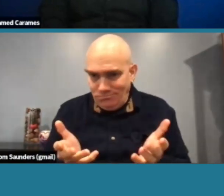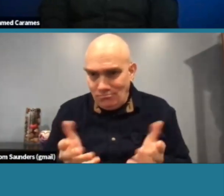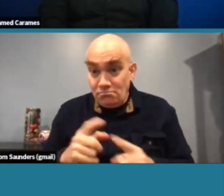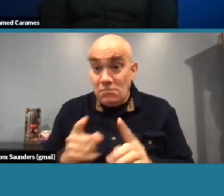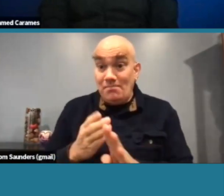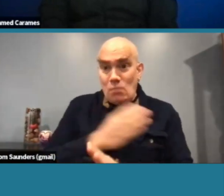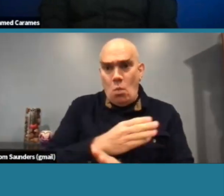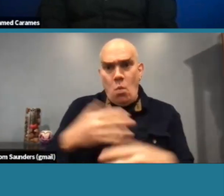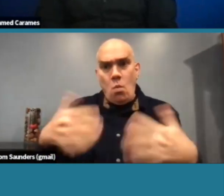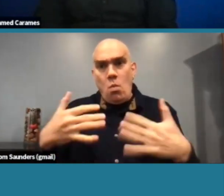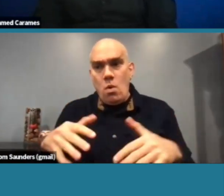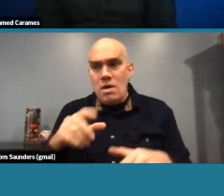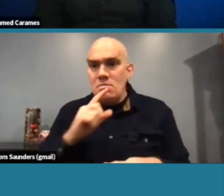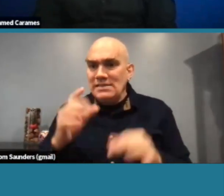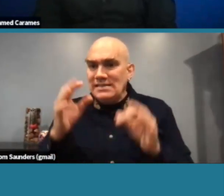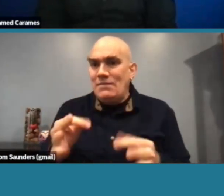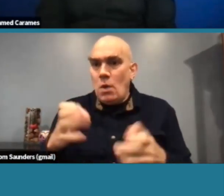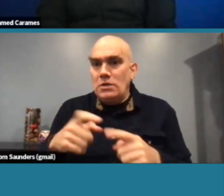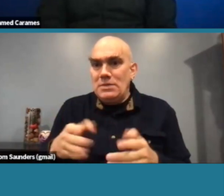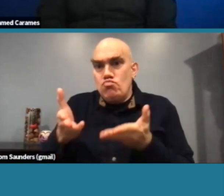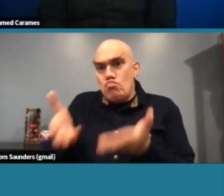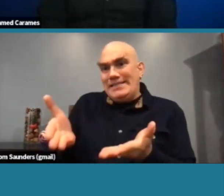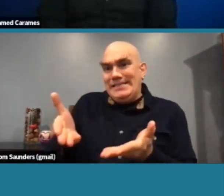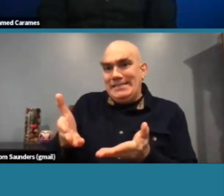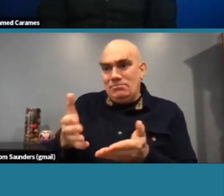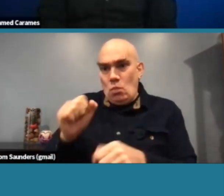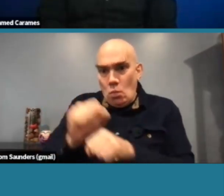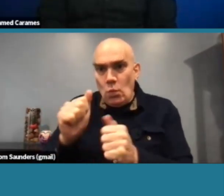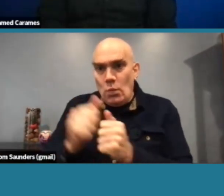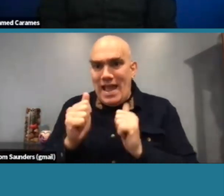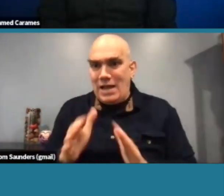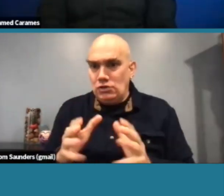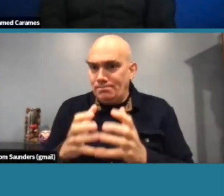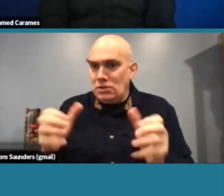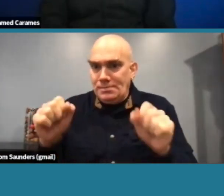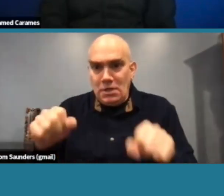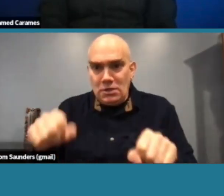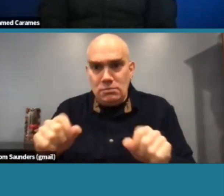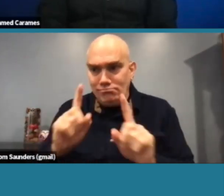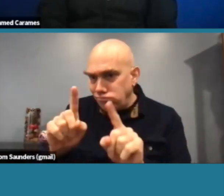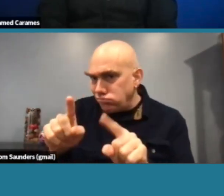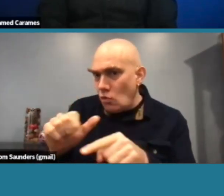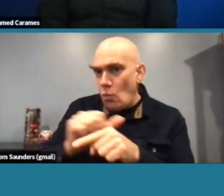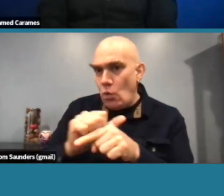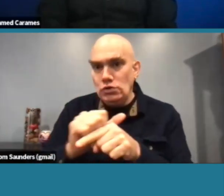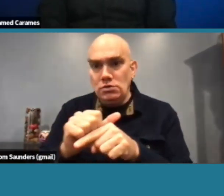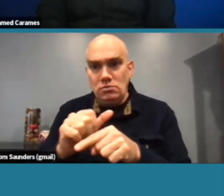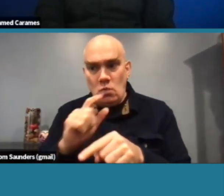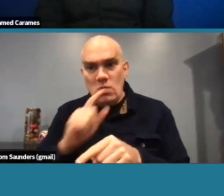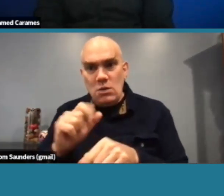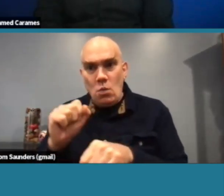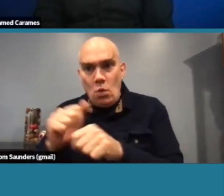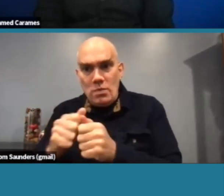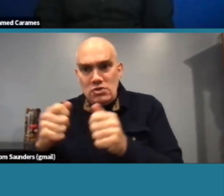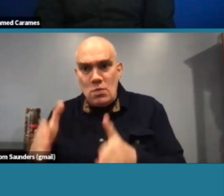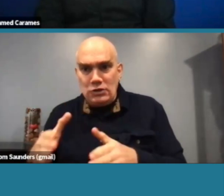So again, during the show, you can't support the actors, but it's good to be there because afterwards you can provide